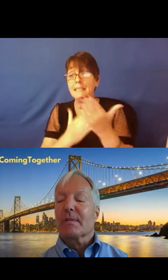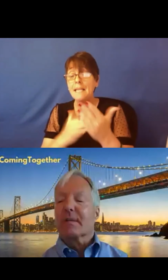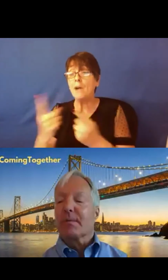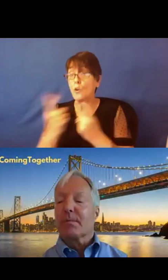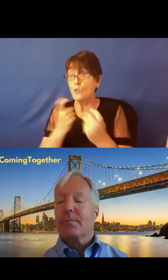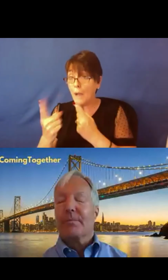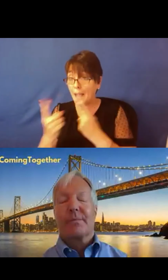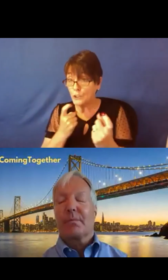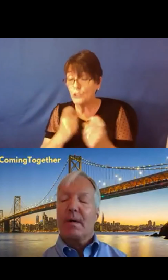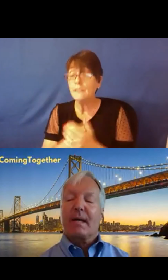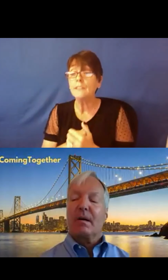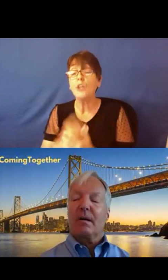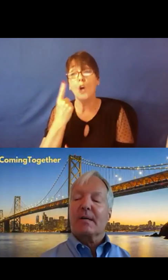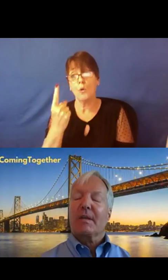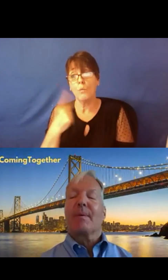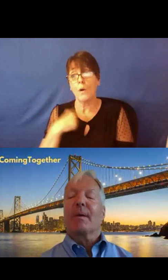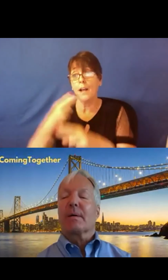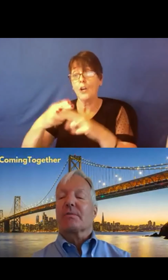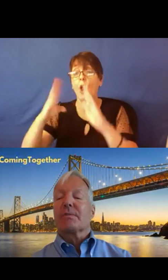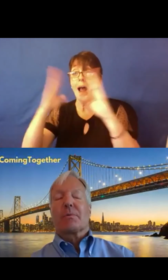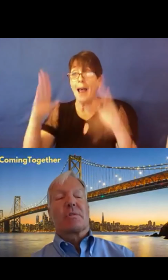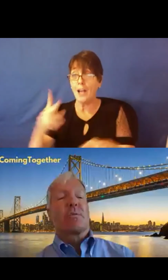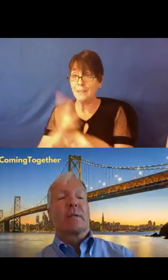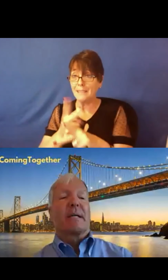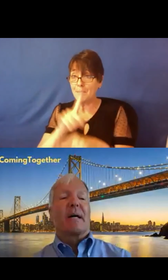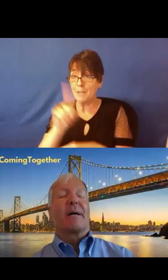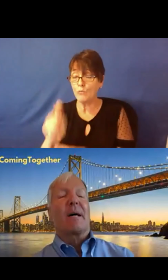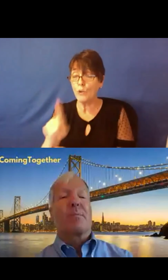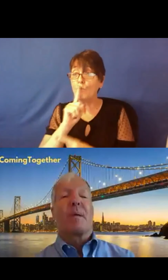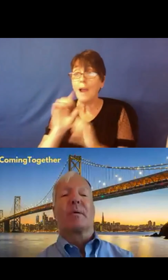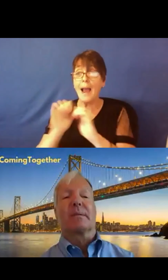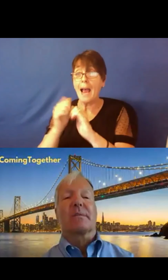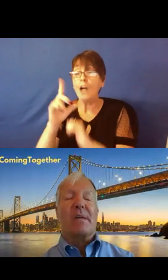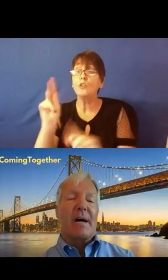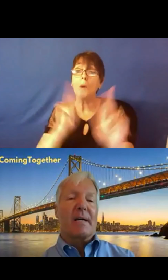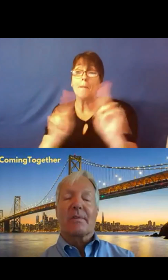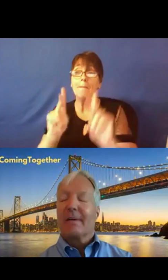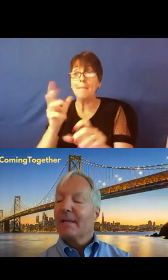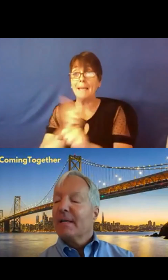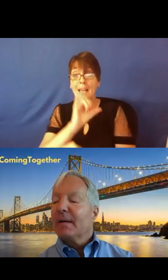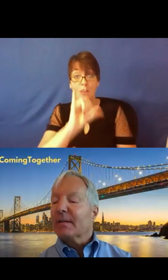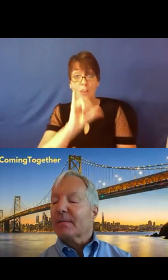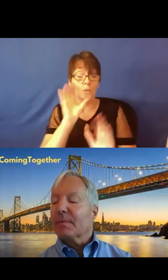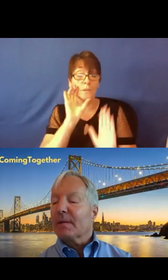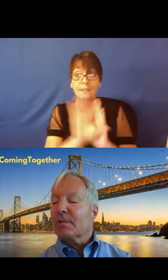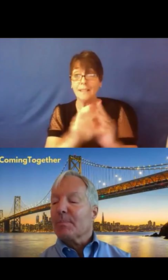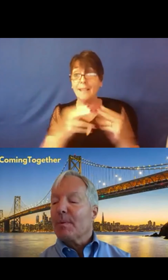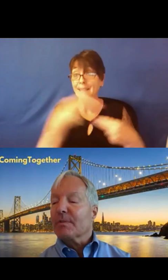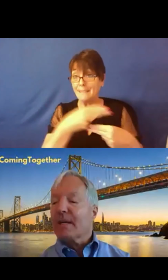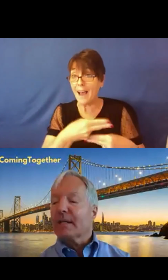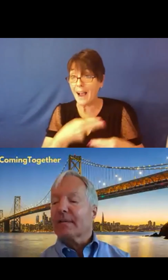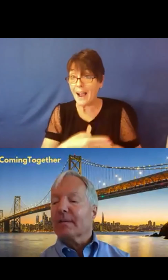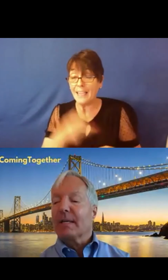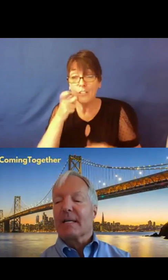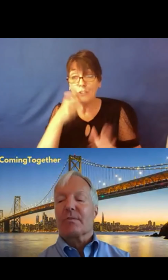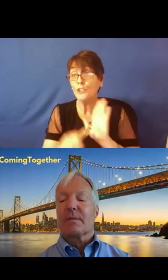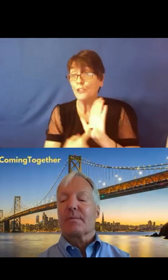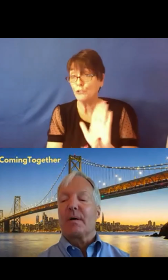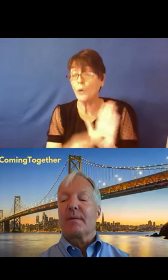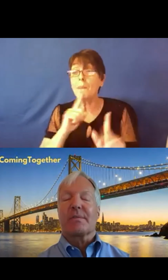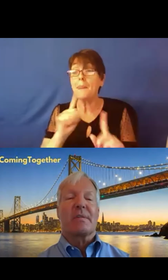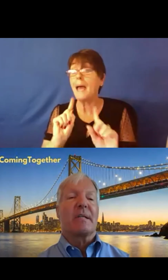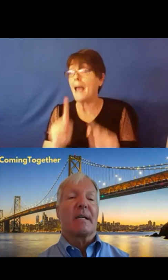questions here. One I call housekeeping questions, which is really how do people get the slides that have just been presented? I think the